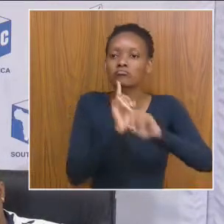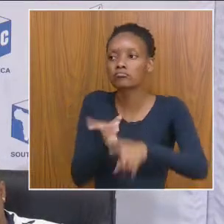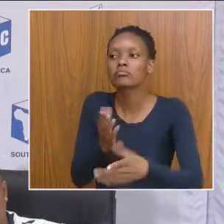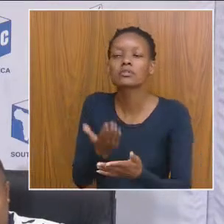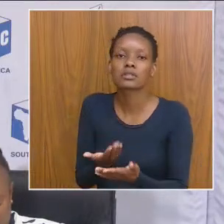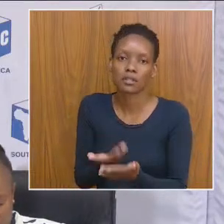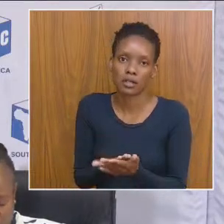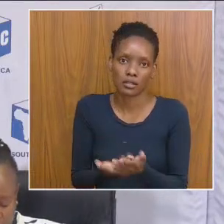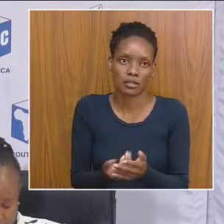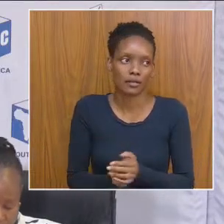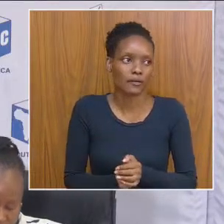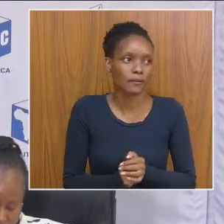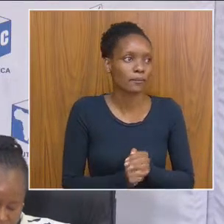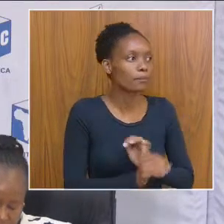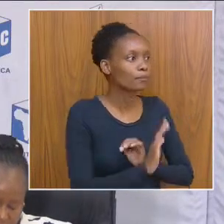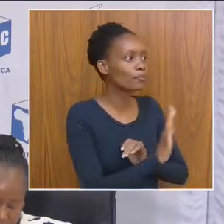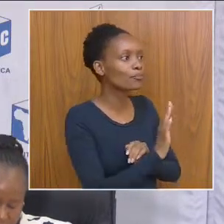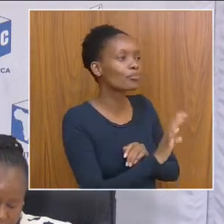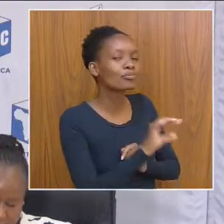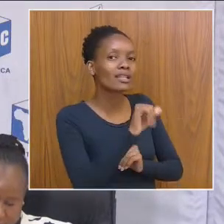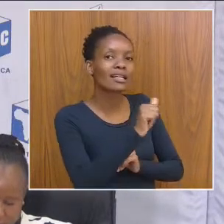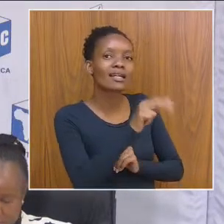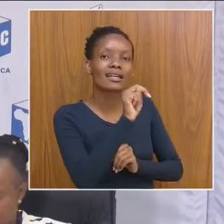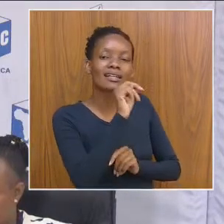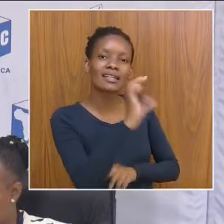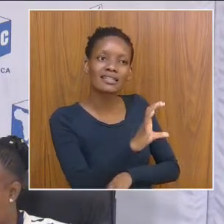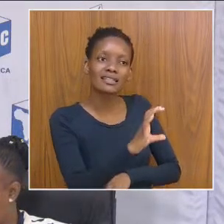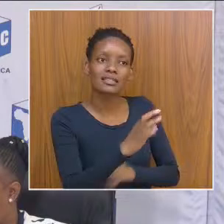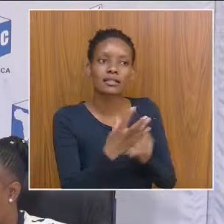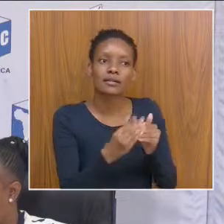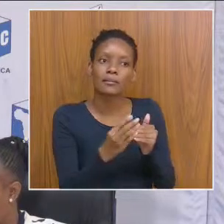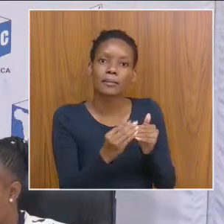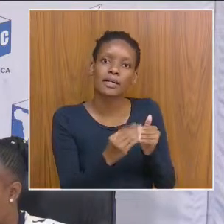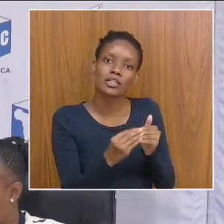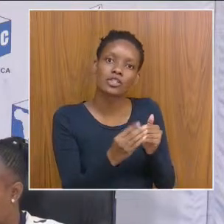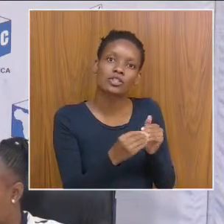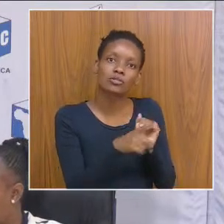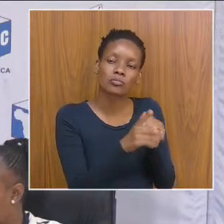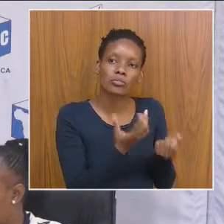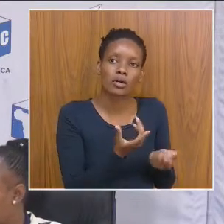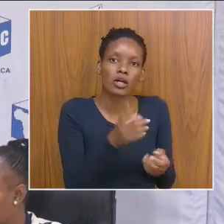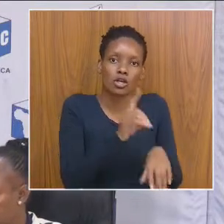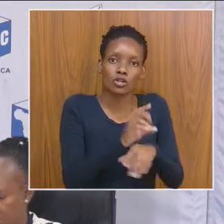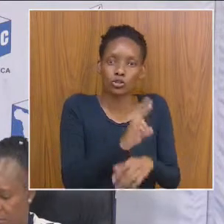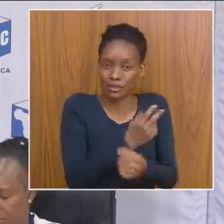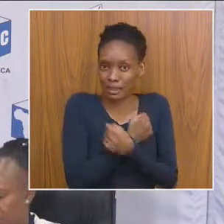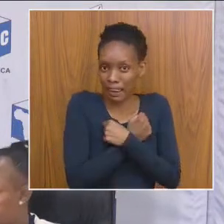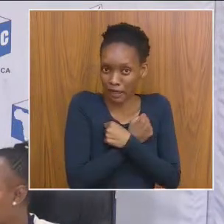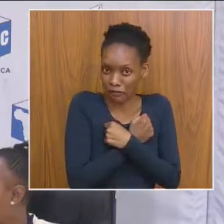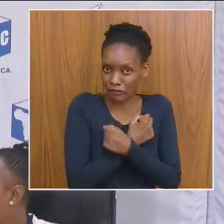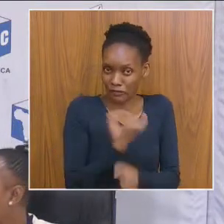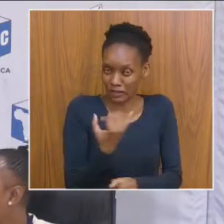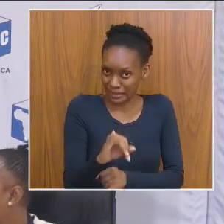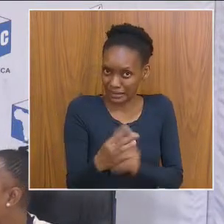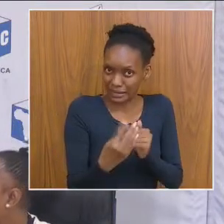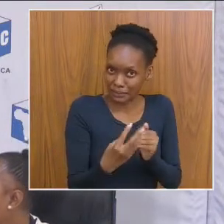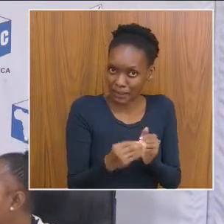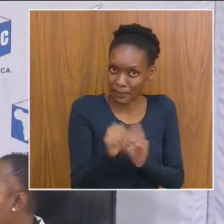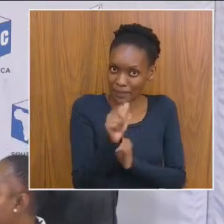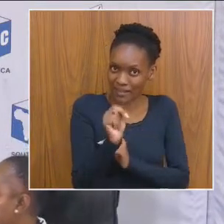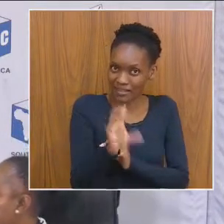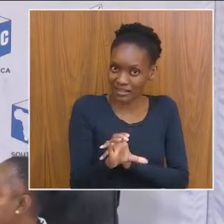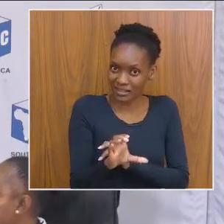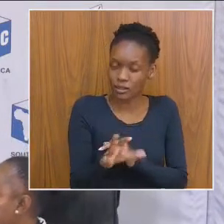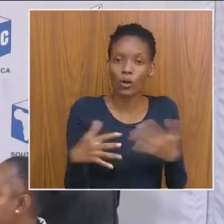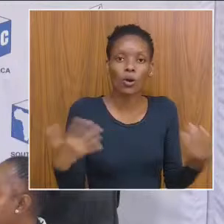There was a question about the ANC membership of Dr. Love, whether she's still a member, whether you know for a fact that she